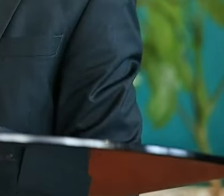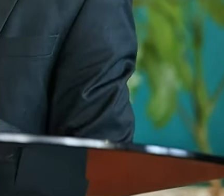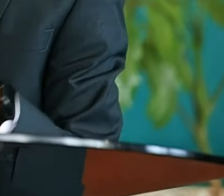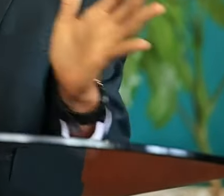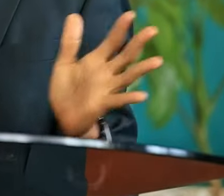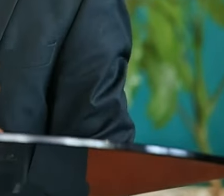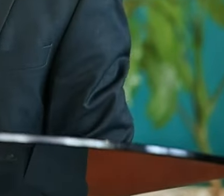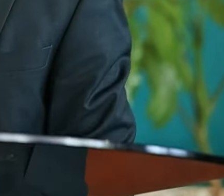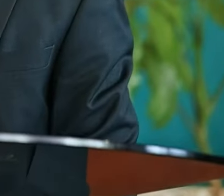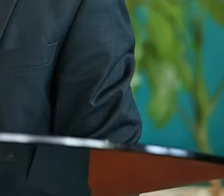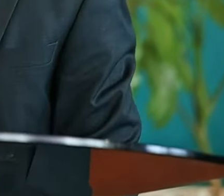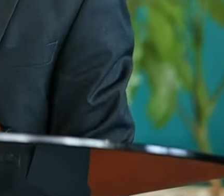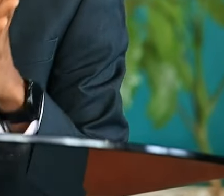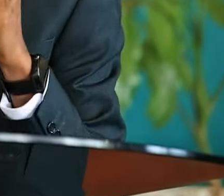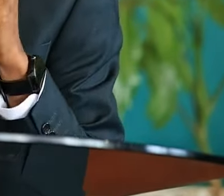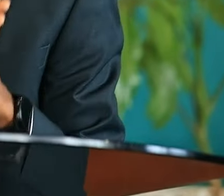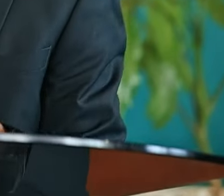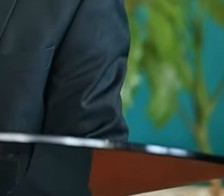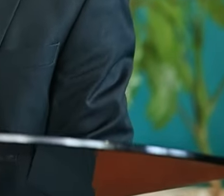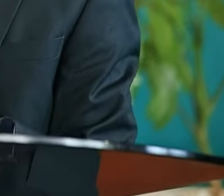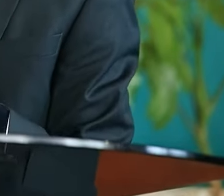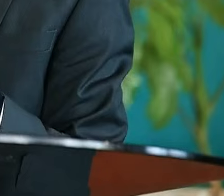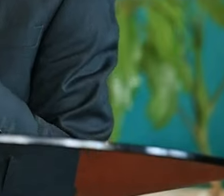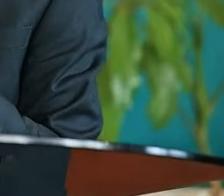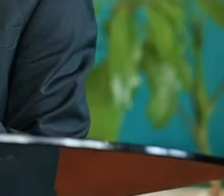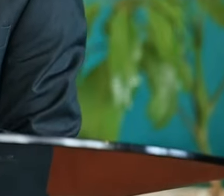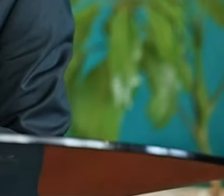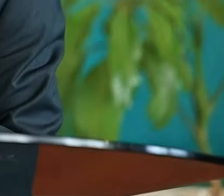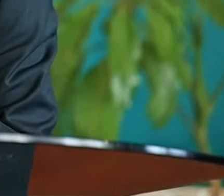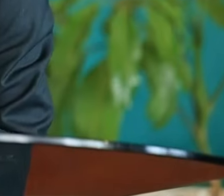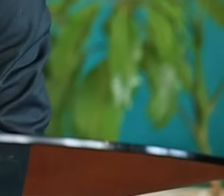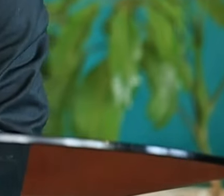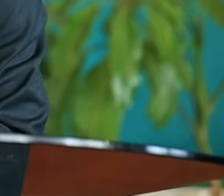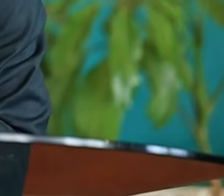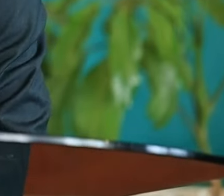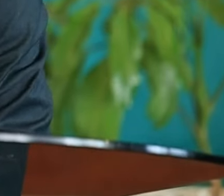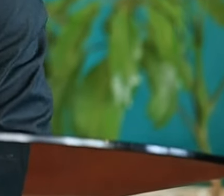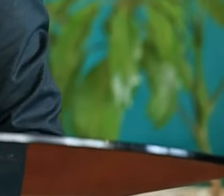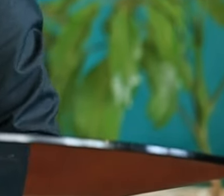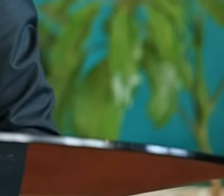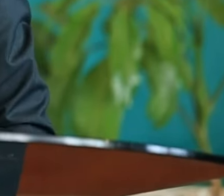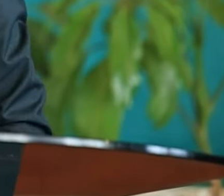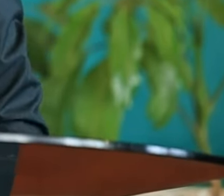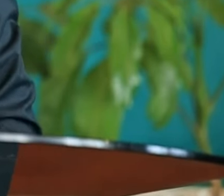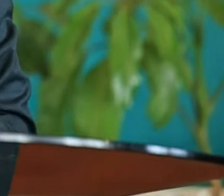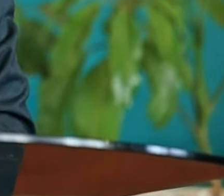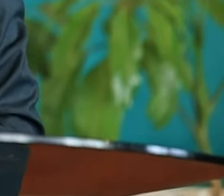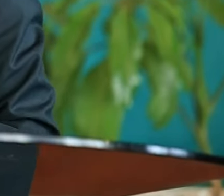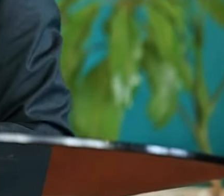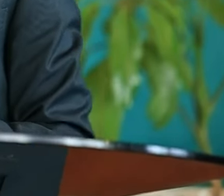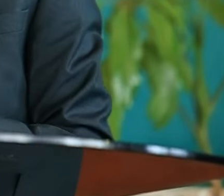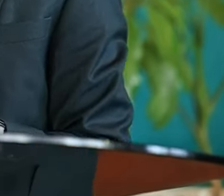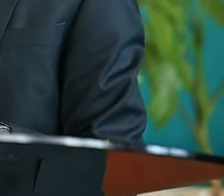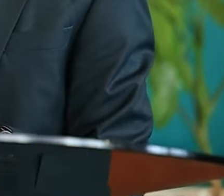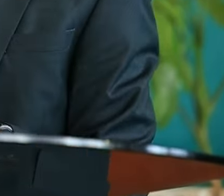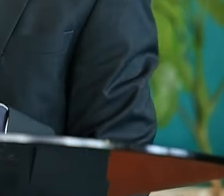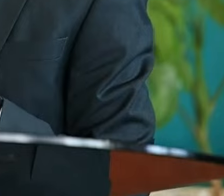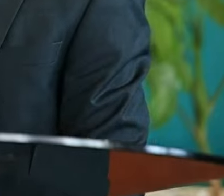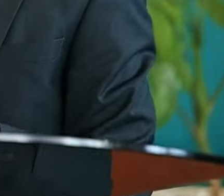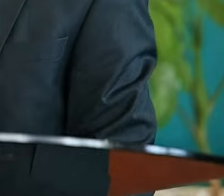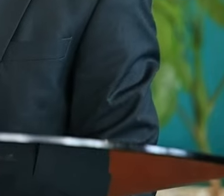simple. We are all aware that the world is full of bad things. The devil